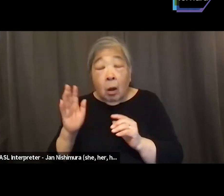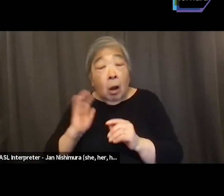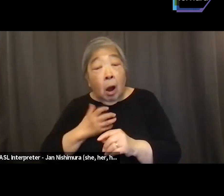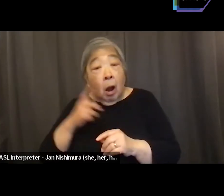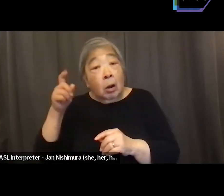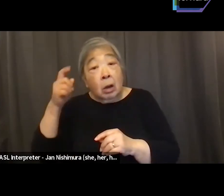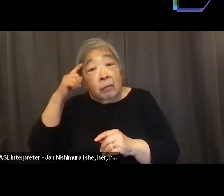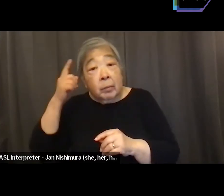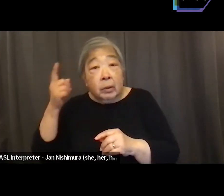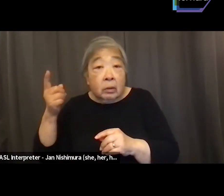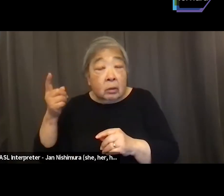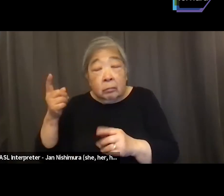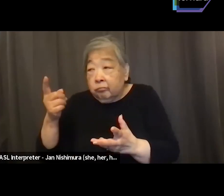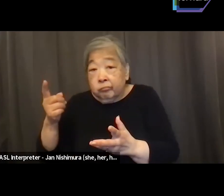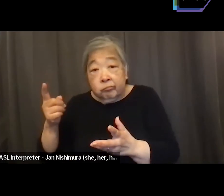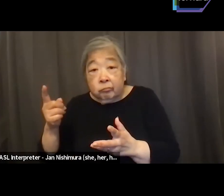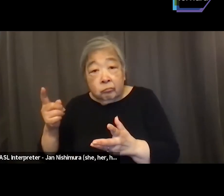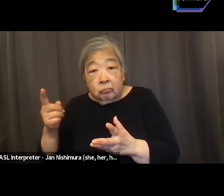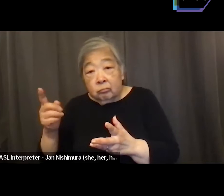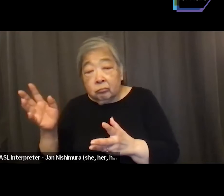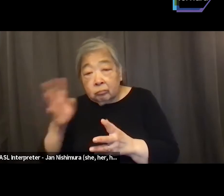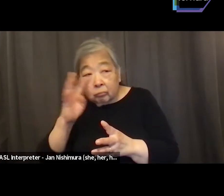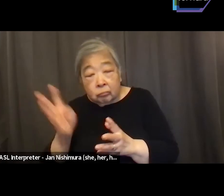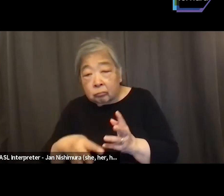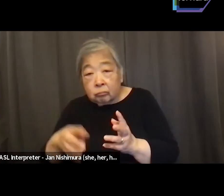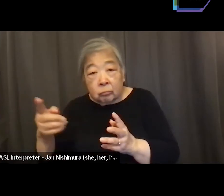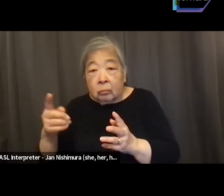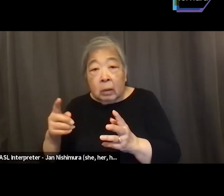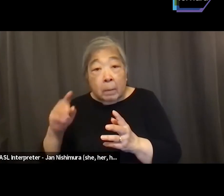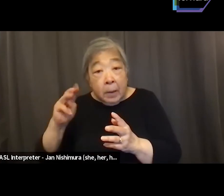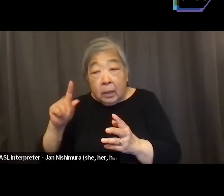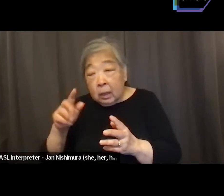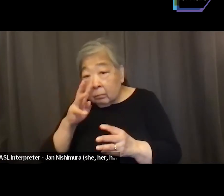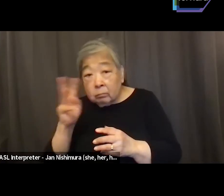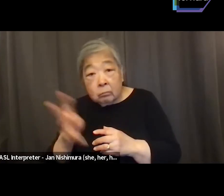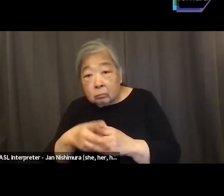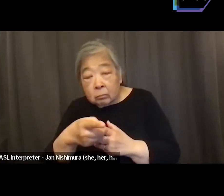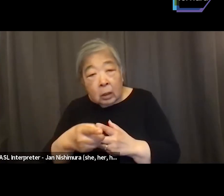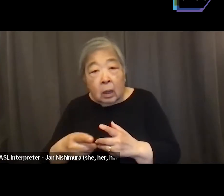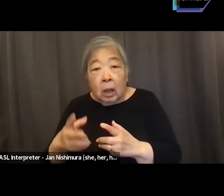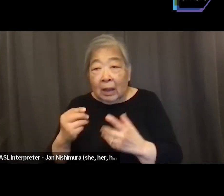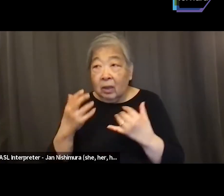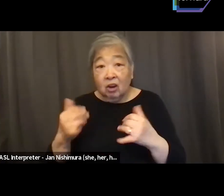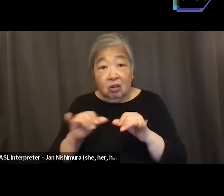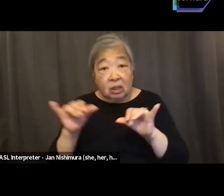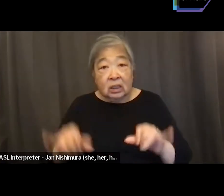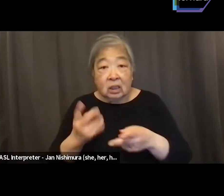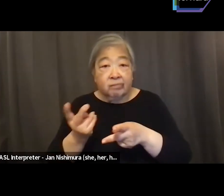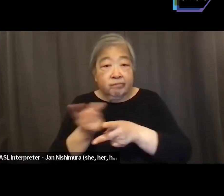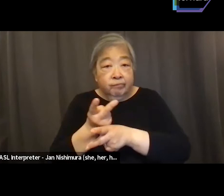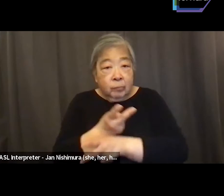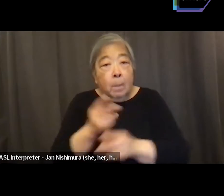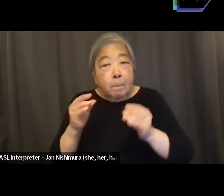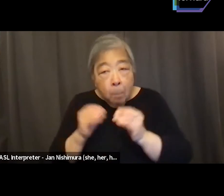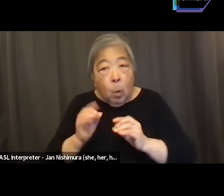fail us, mainstream media continues to fail us, and it is clear that the current systems only beget more violence. So during